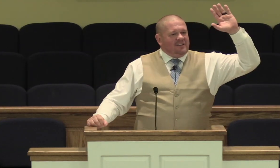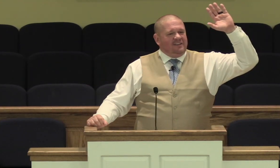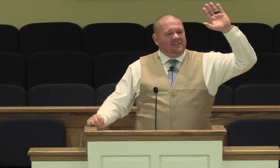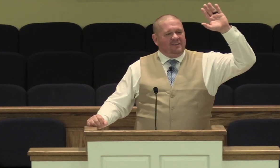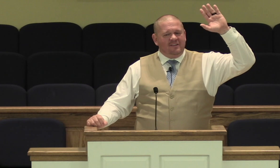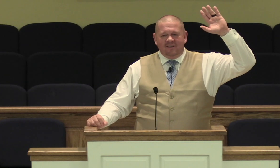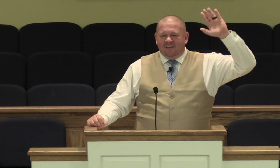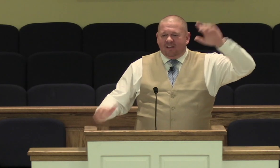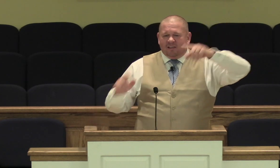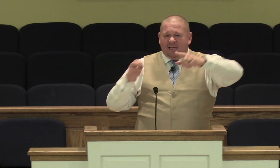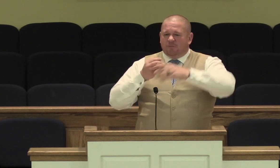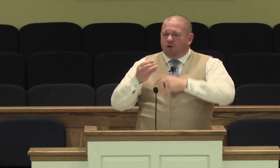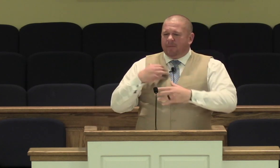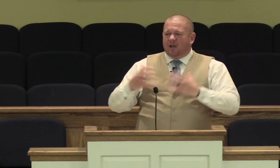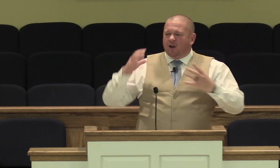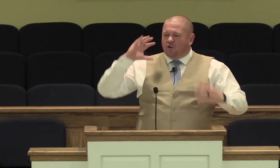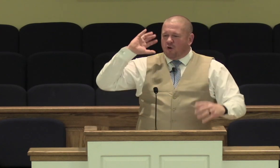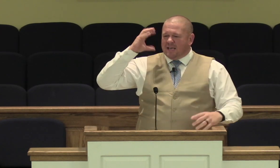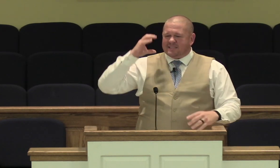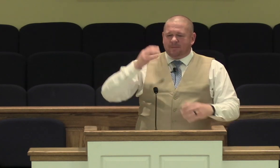deals? Leto